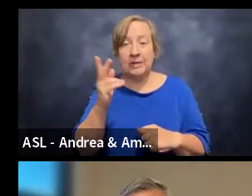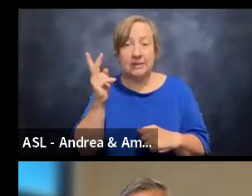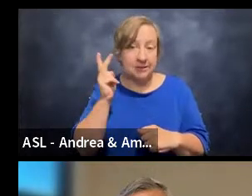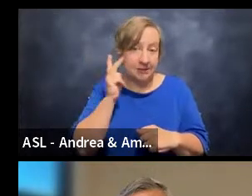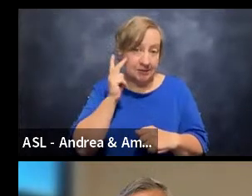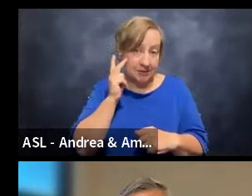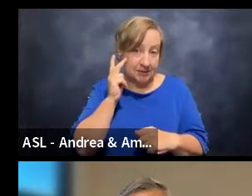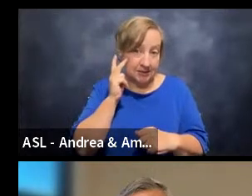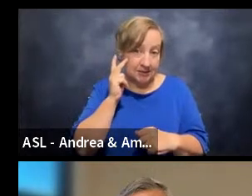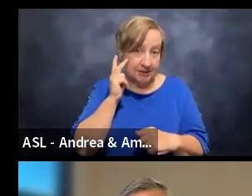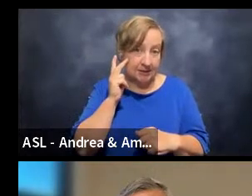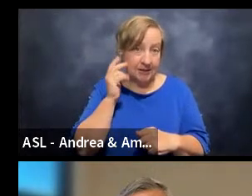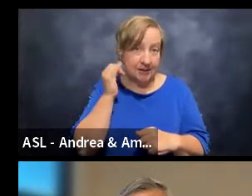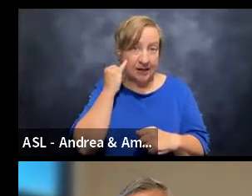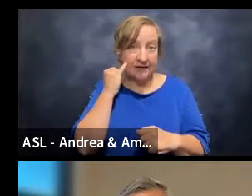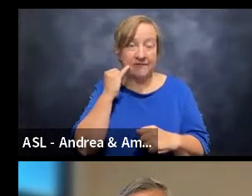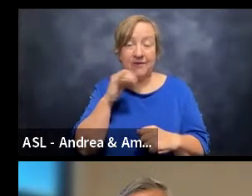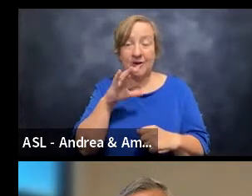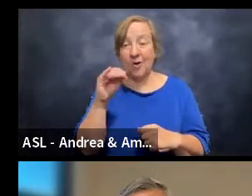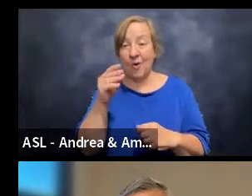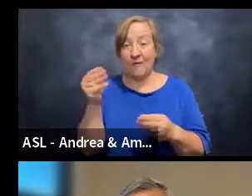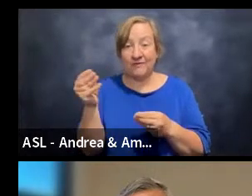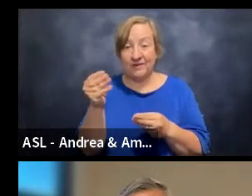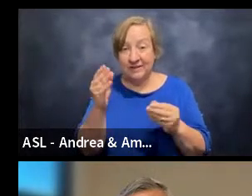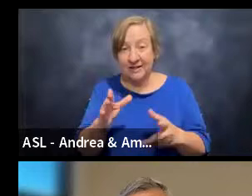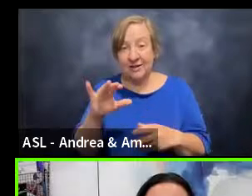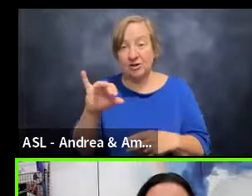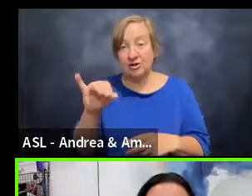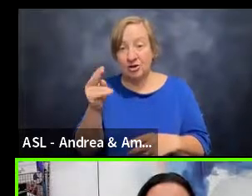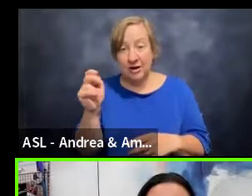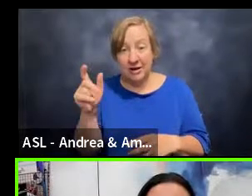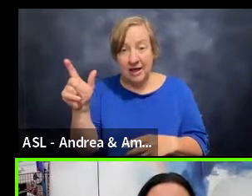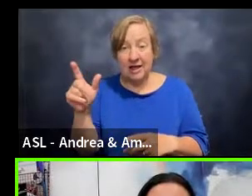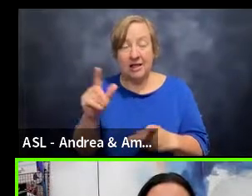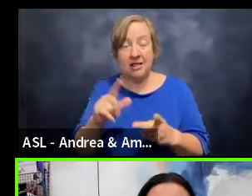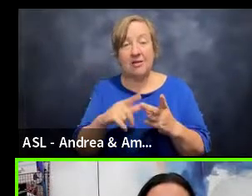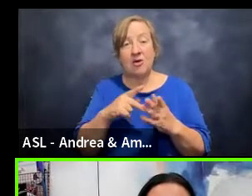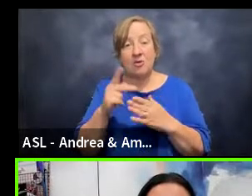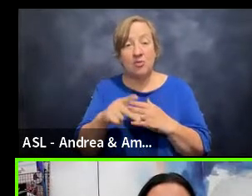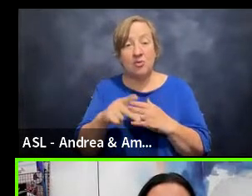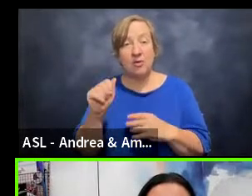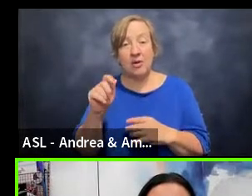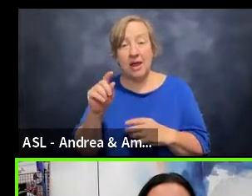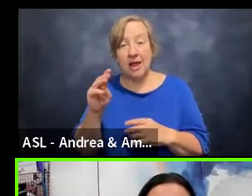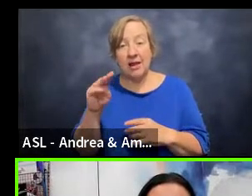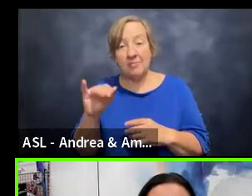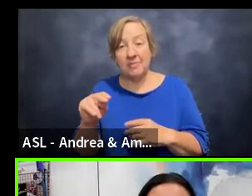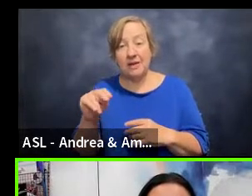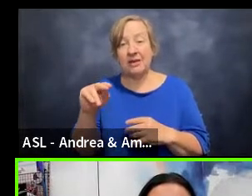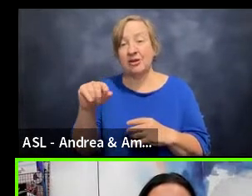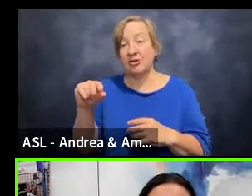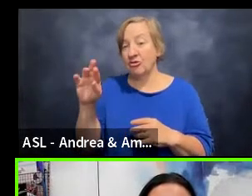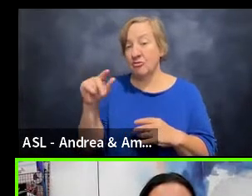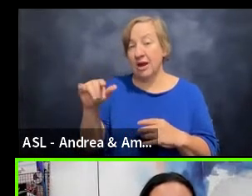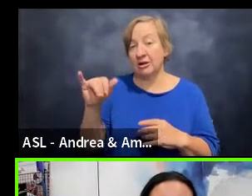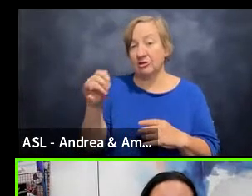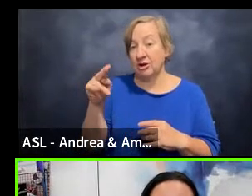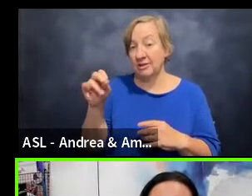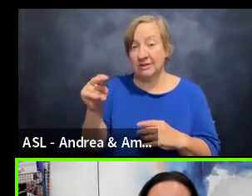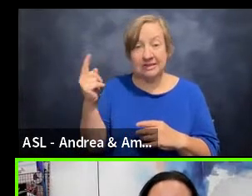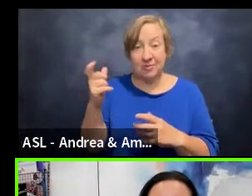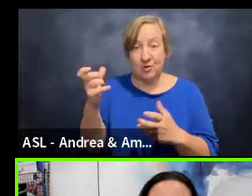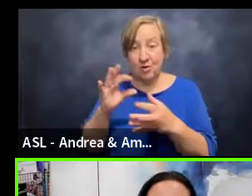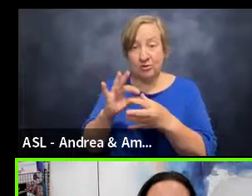if either my co-facilitator, Johnell, or our program administrator, Greg Johnson, have any comments that you want to share before